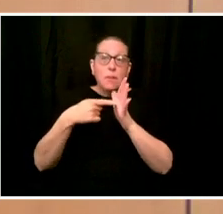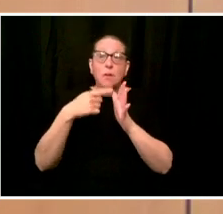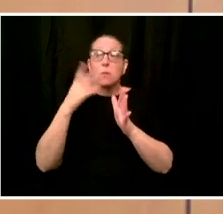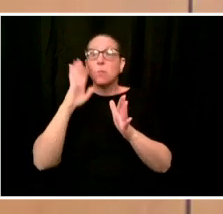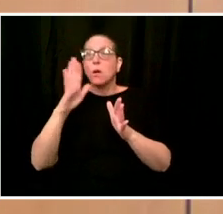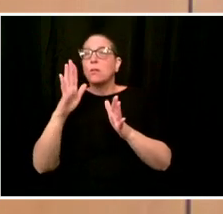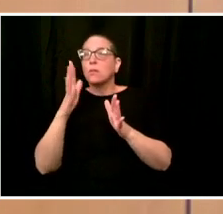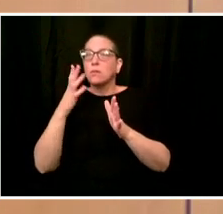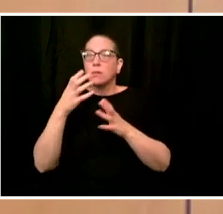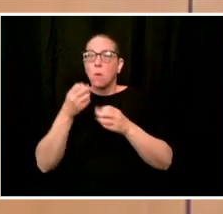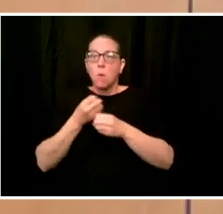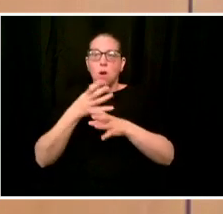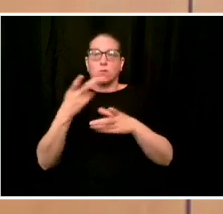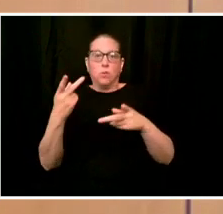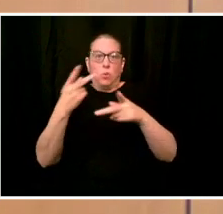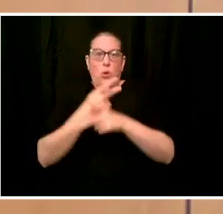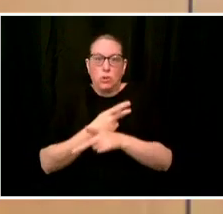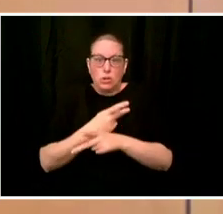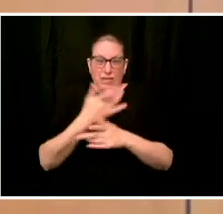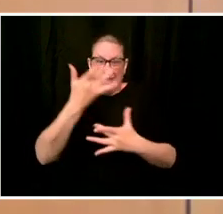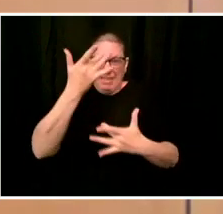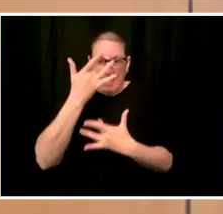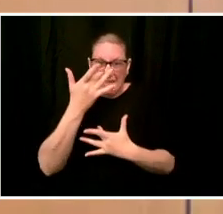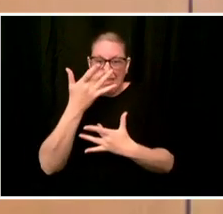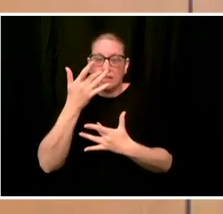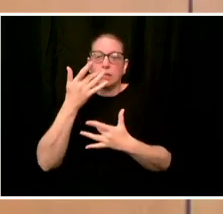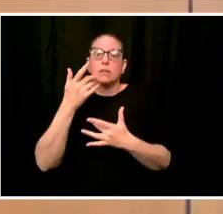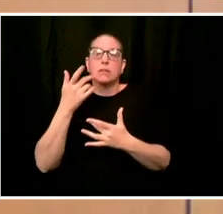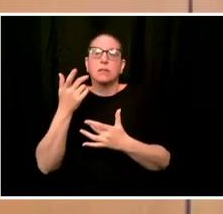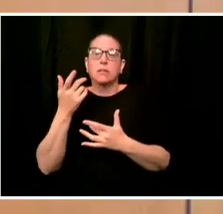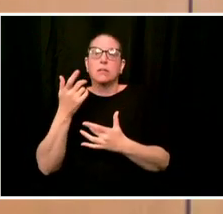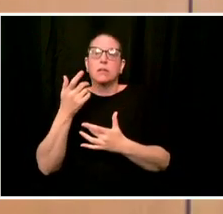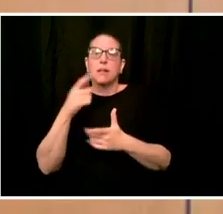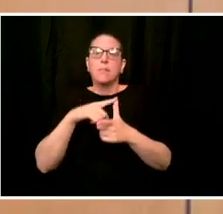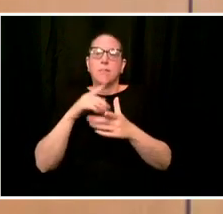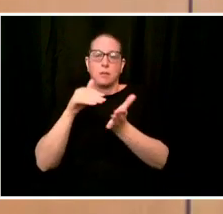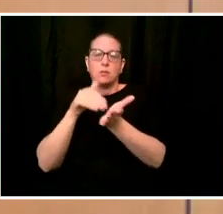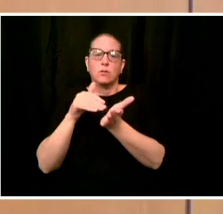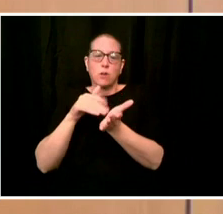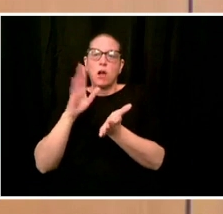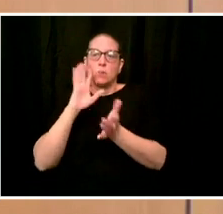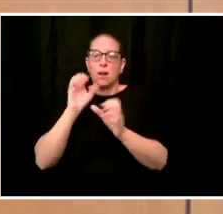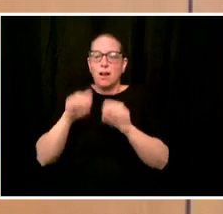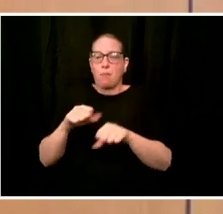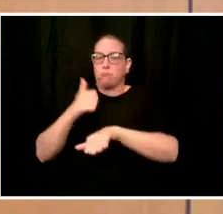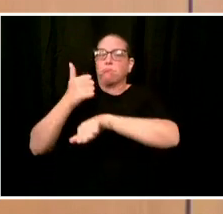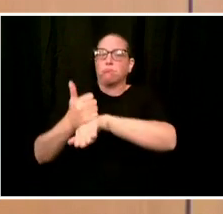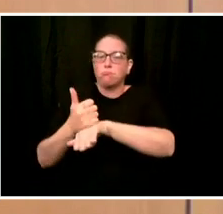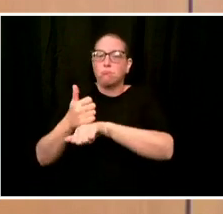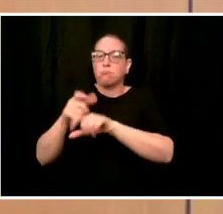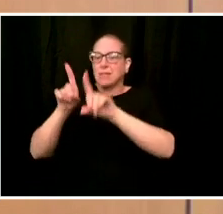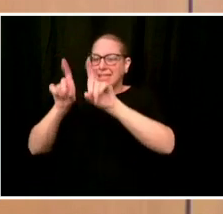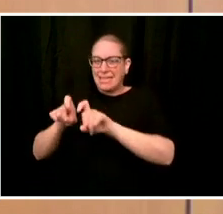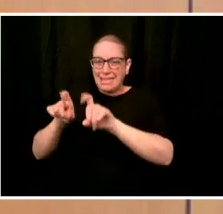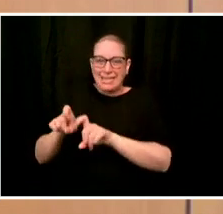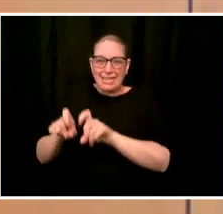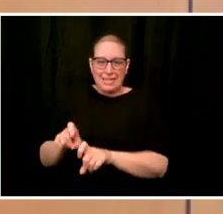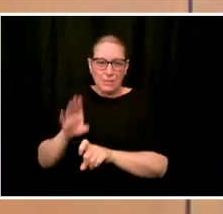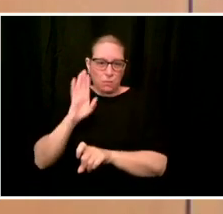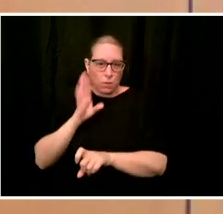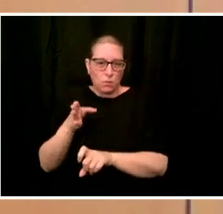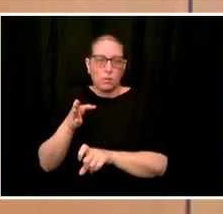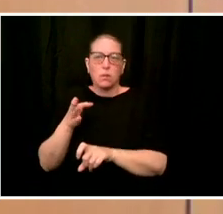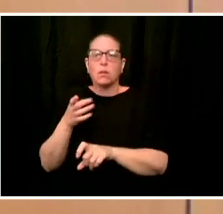make arrangements for either diagnostic testing or the PCR test and or the antibody